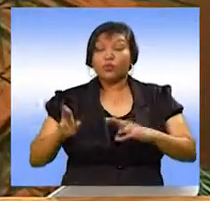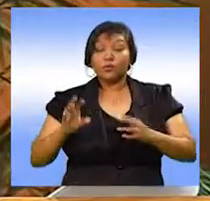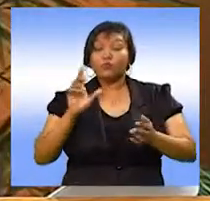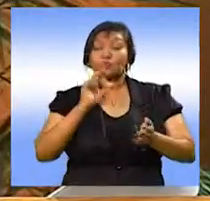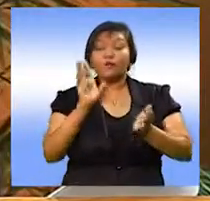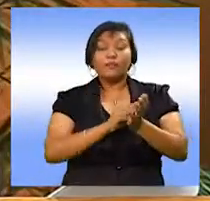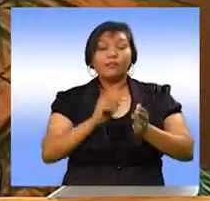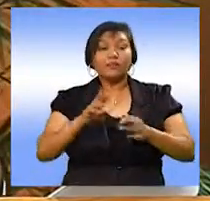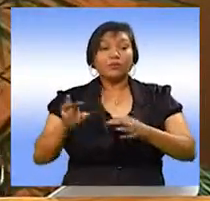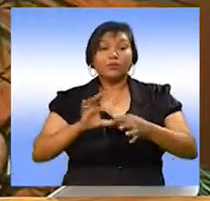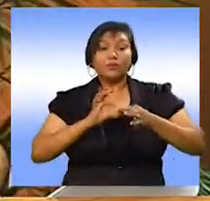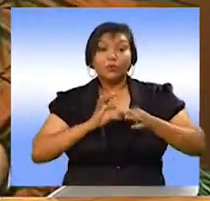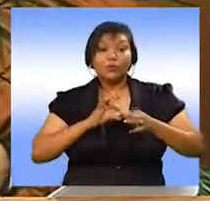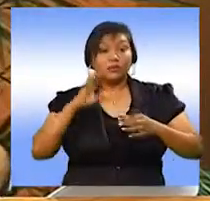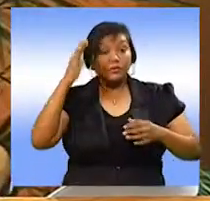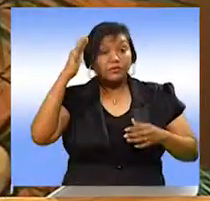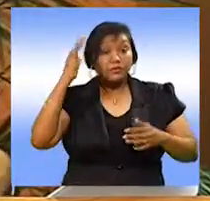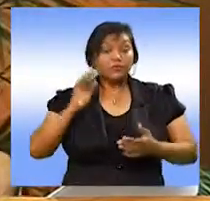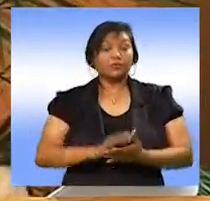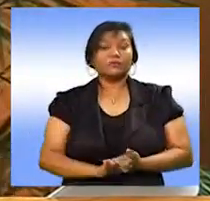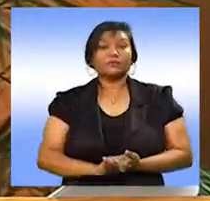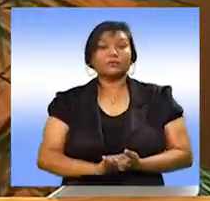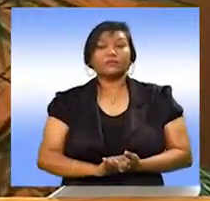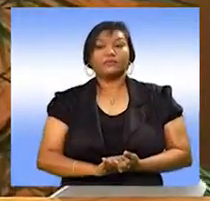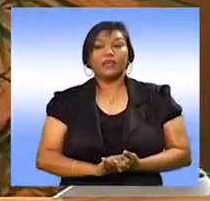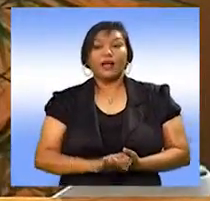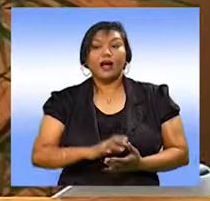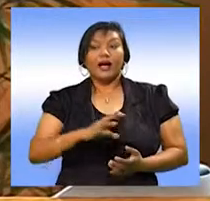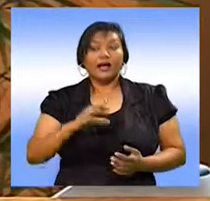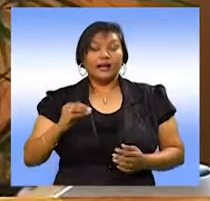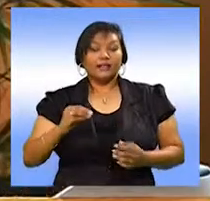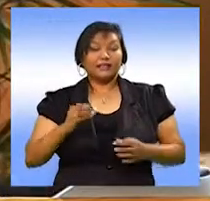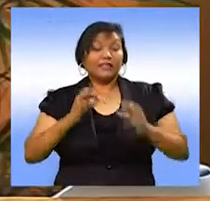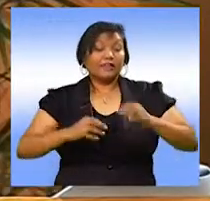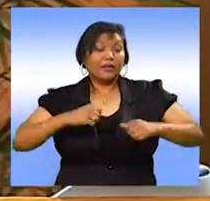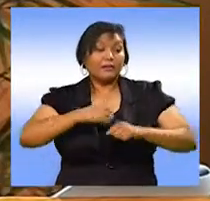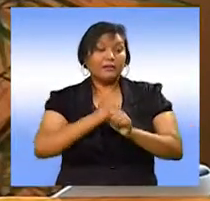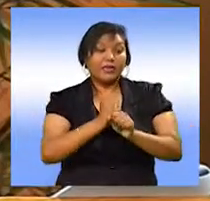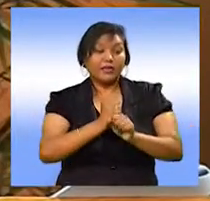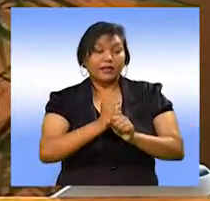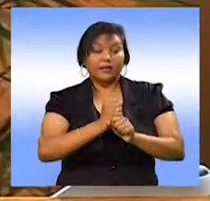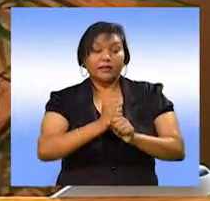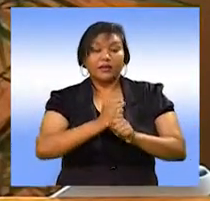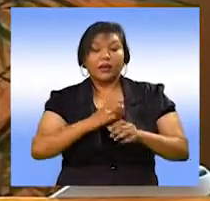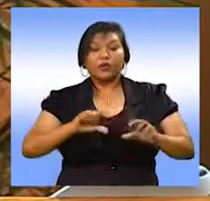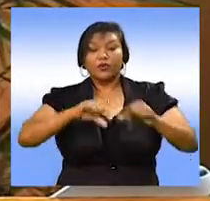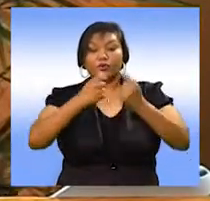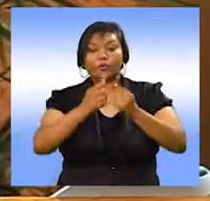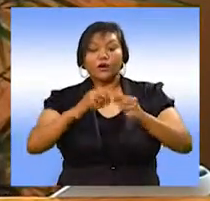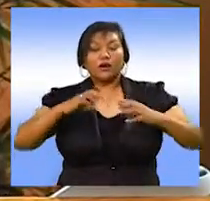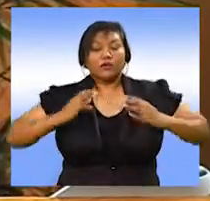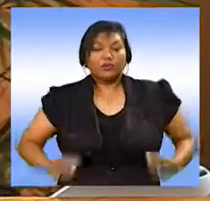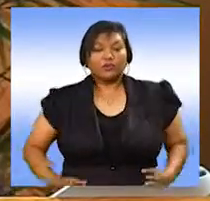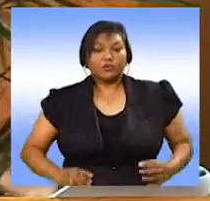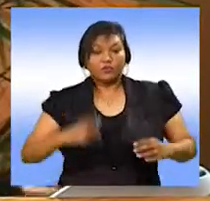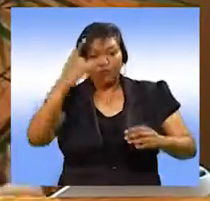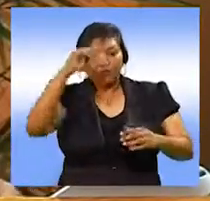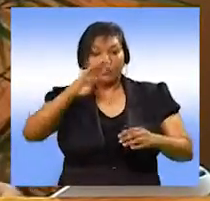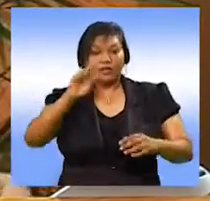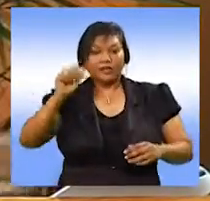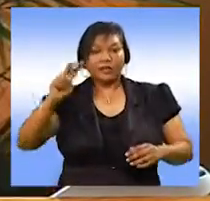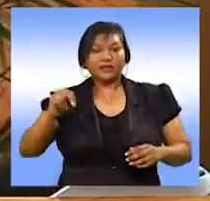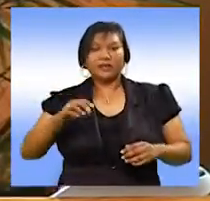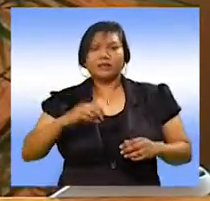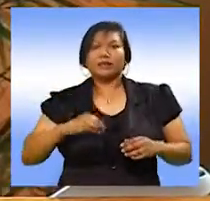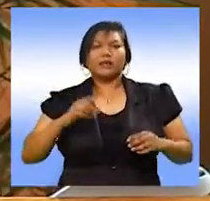bought the costume? Is that okay for me to do? If I have a section in the band, can I assign the copyright for images of my